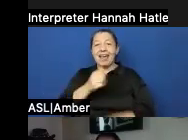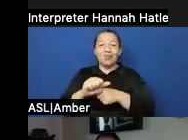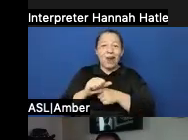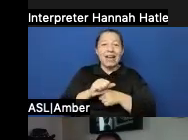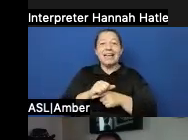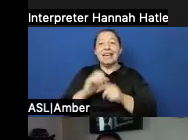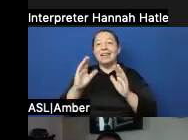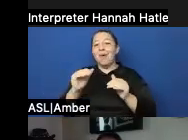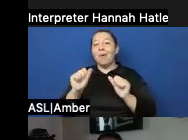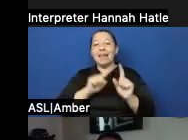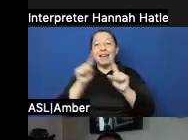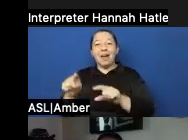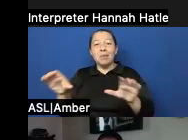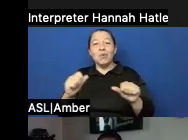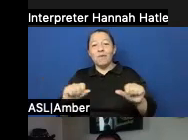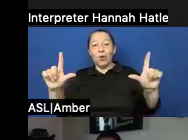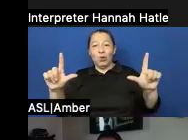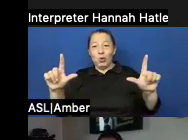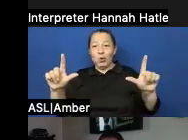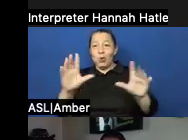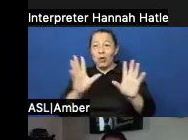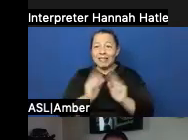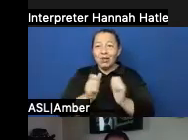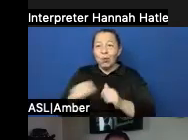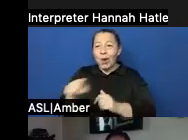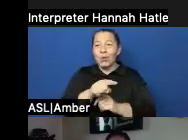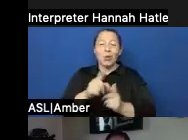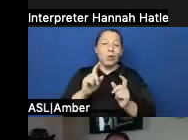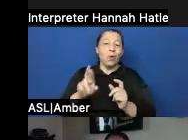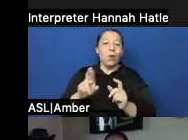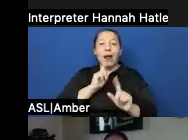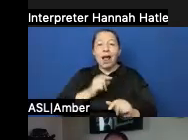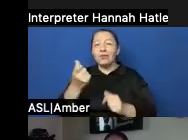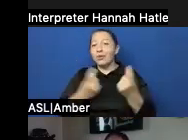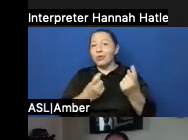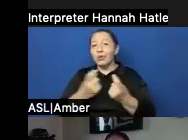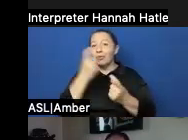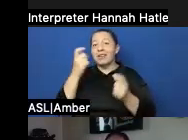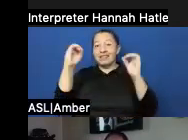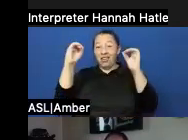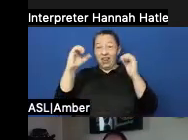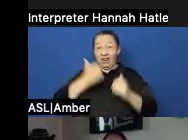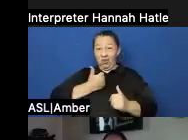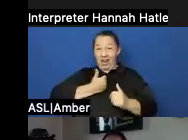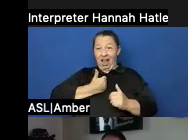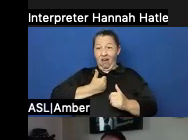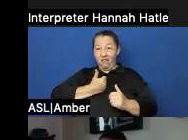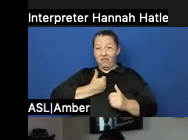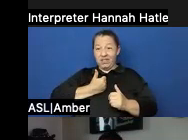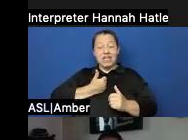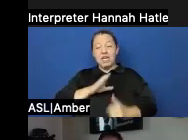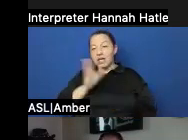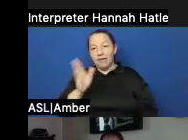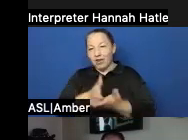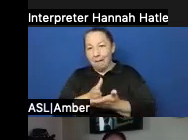virtual session with you all sometime or answer any questions, because educating ourselves, and you never stop. I still go to